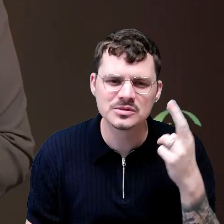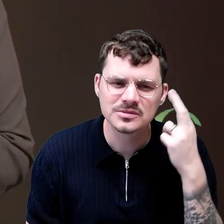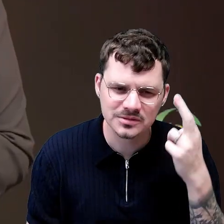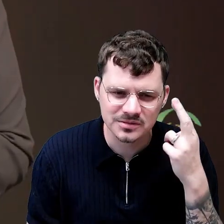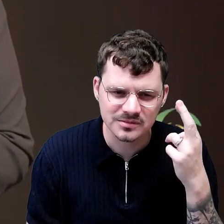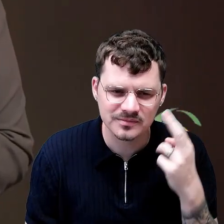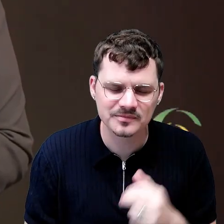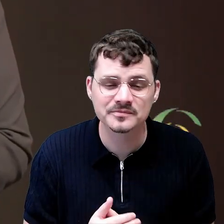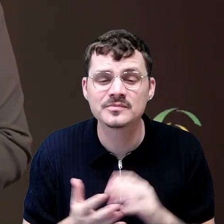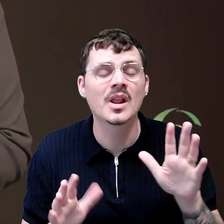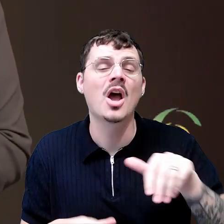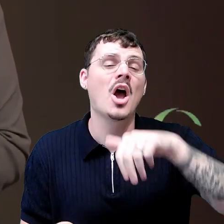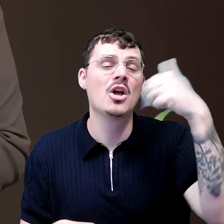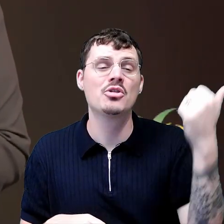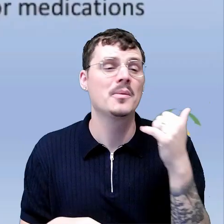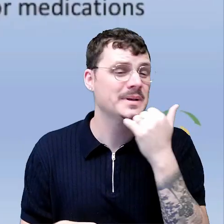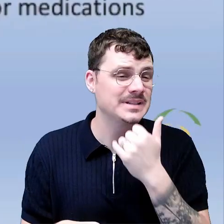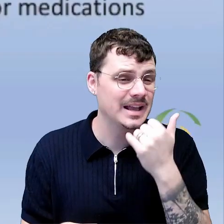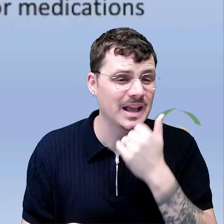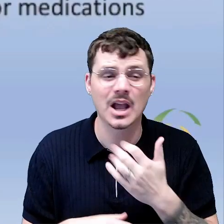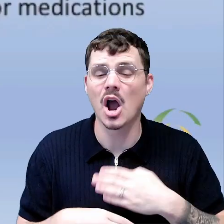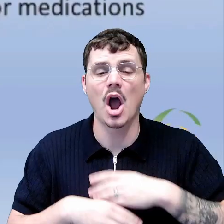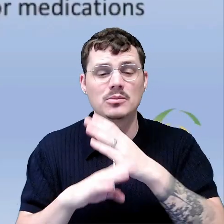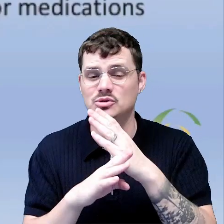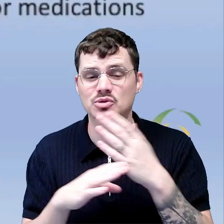The other mistakes and obstacles,